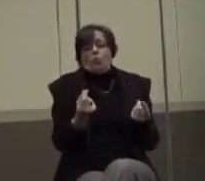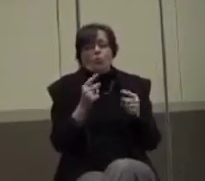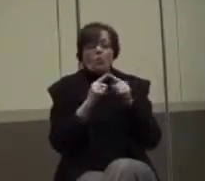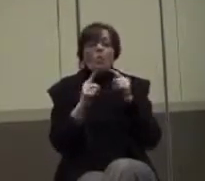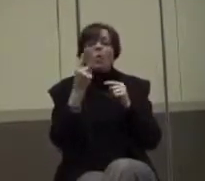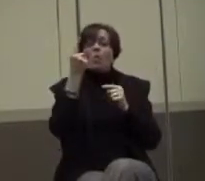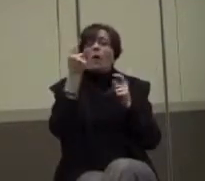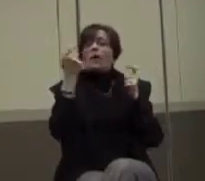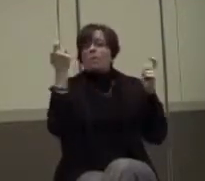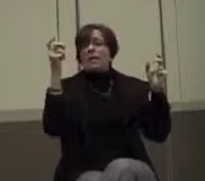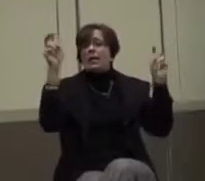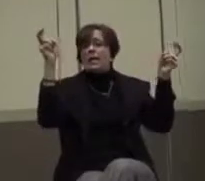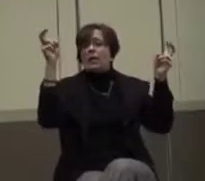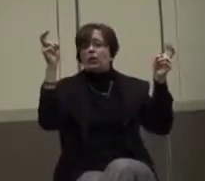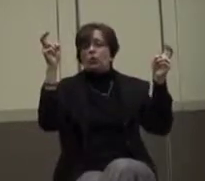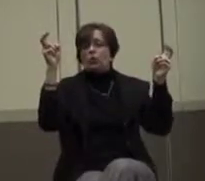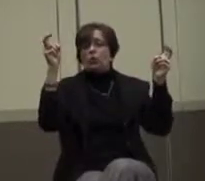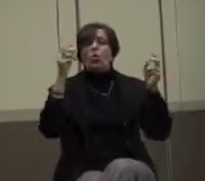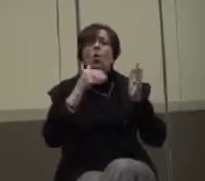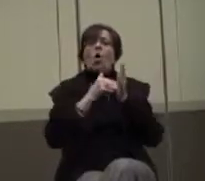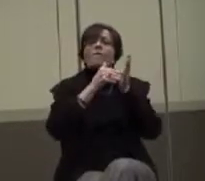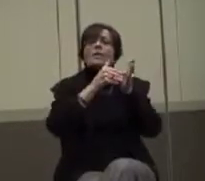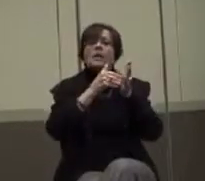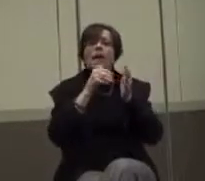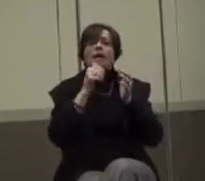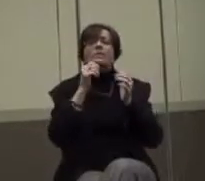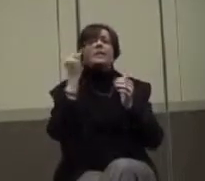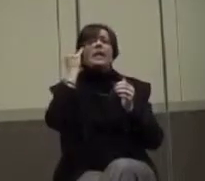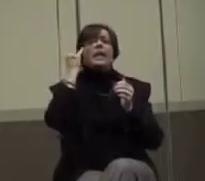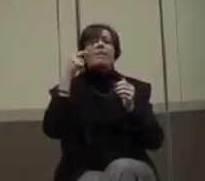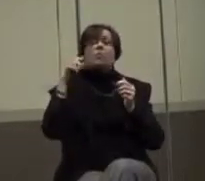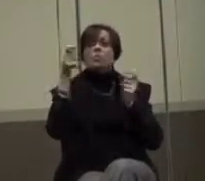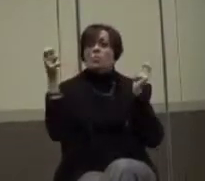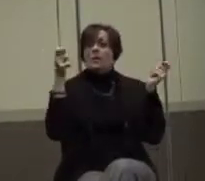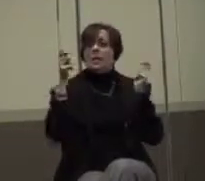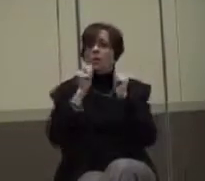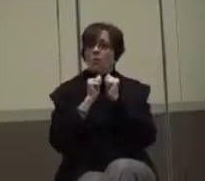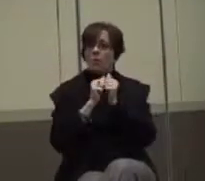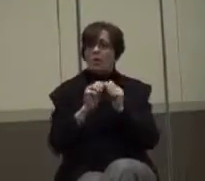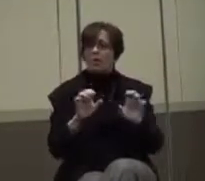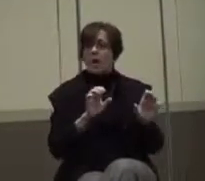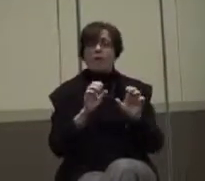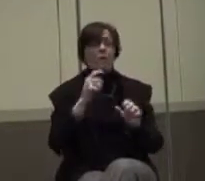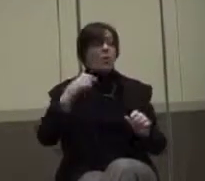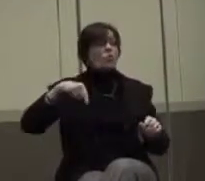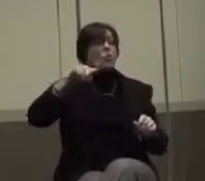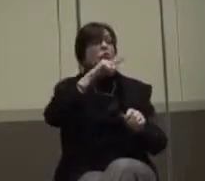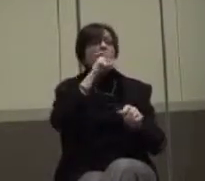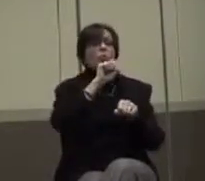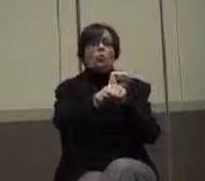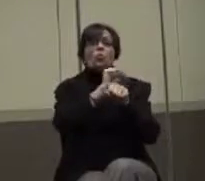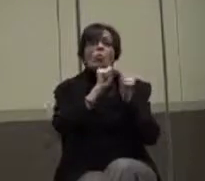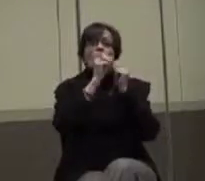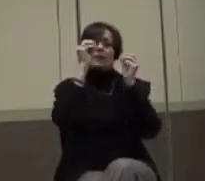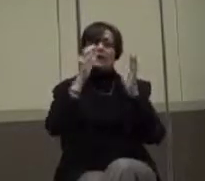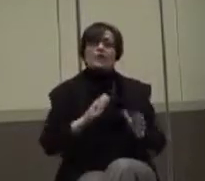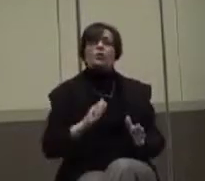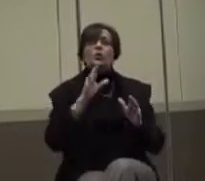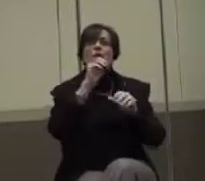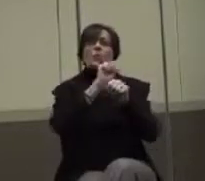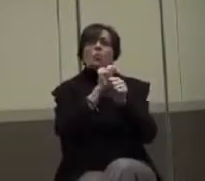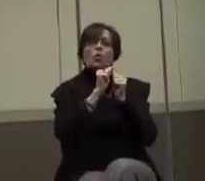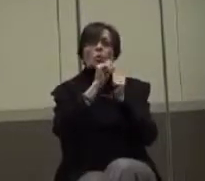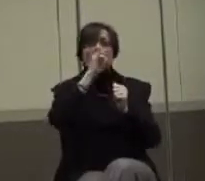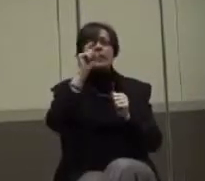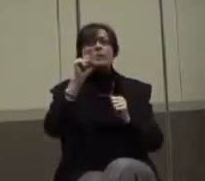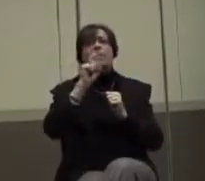have to deal, oftentimes, if you're going to deal with behavior, those of us that are going to work with the teachers, work with the kids, have to become comfortable with